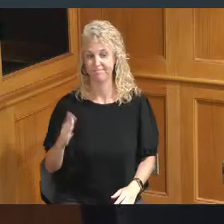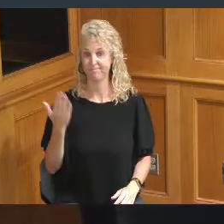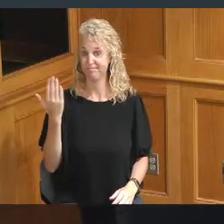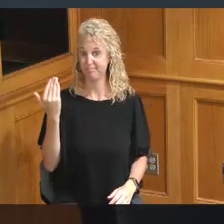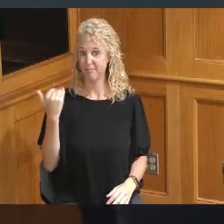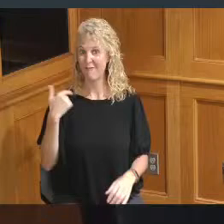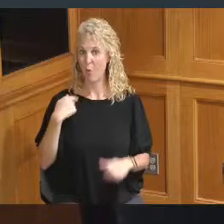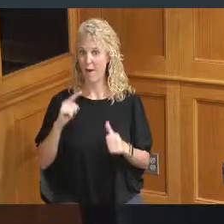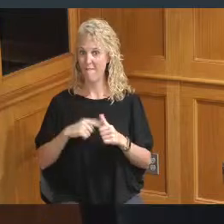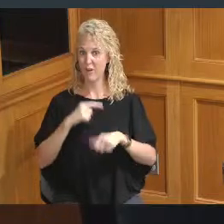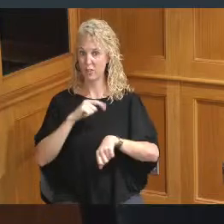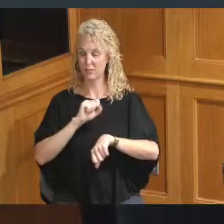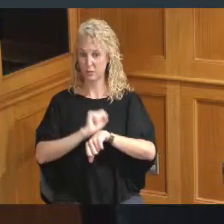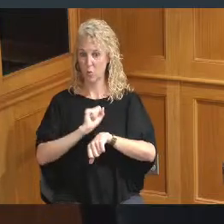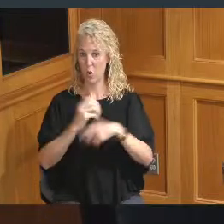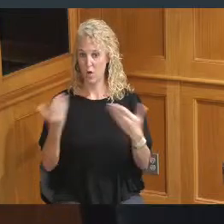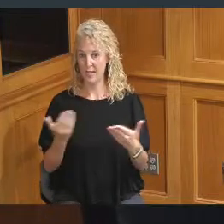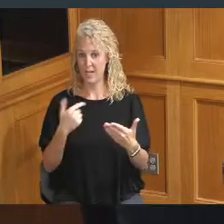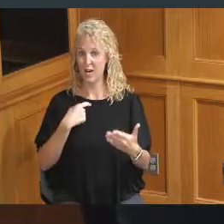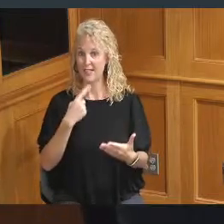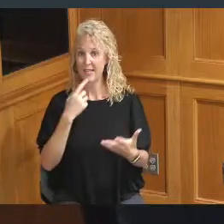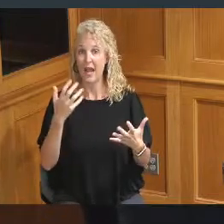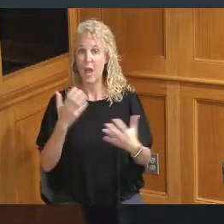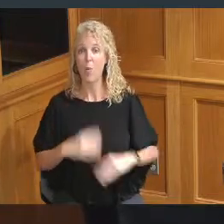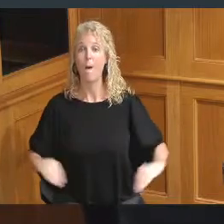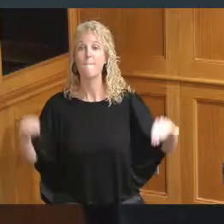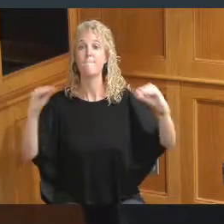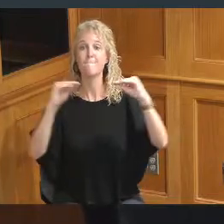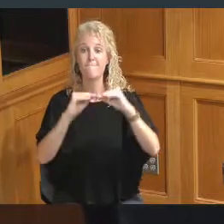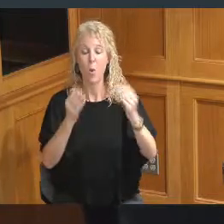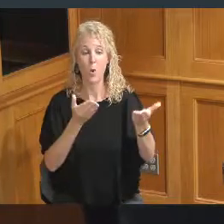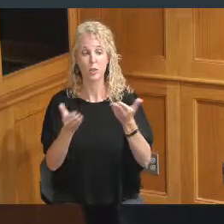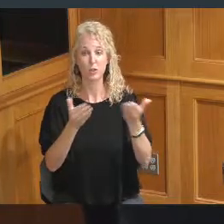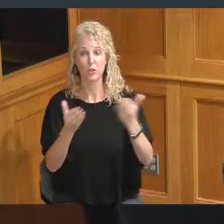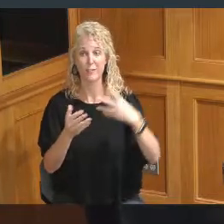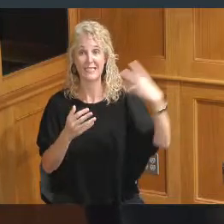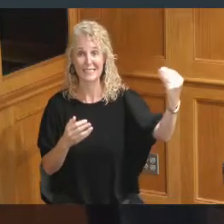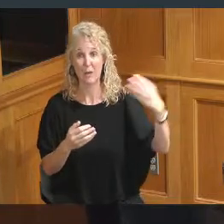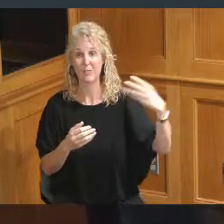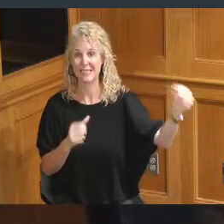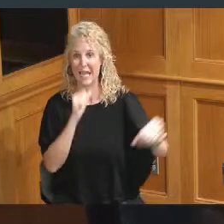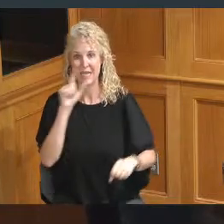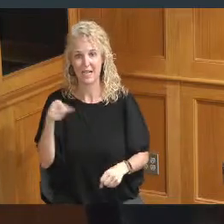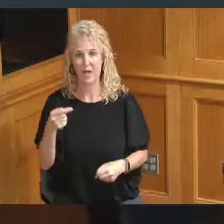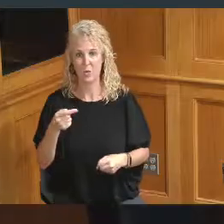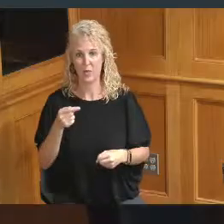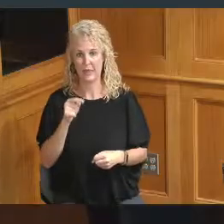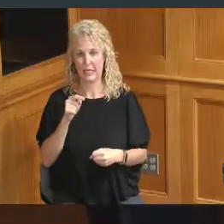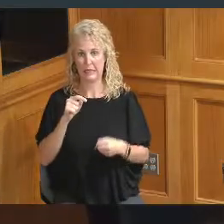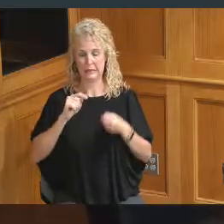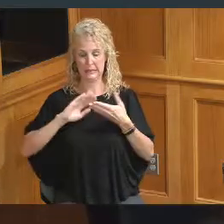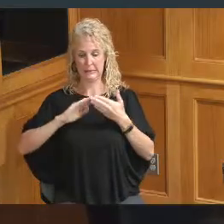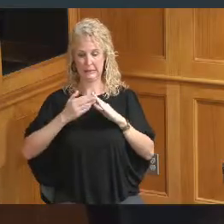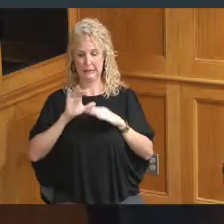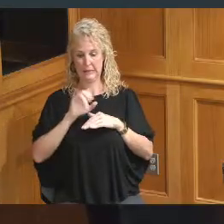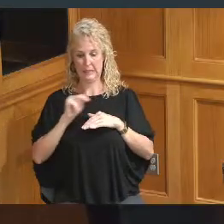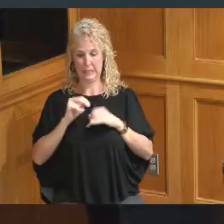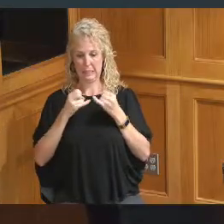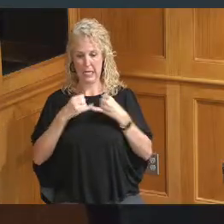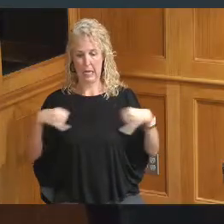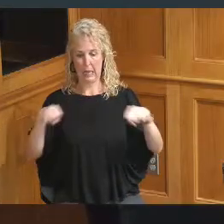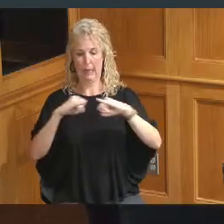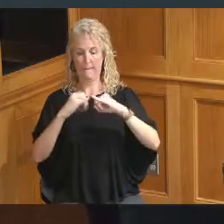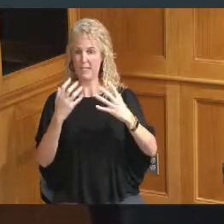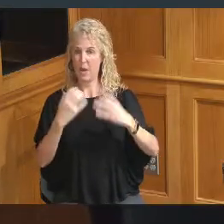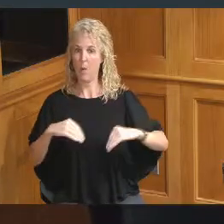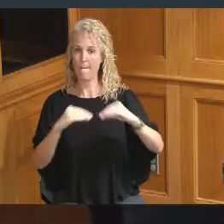talked about our efforts to get more services out past the Cincinnati city limits, and we've been doing that as a board.